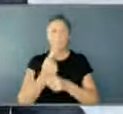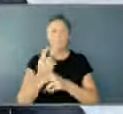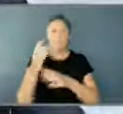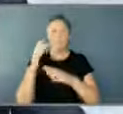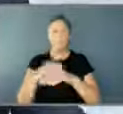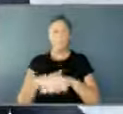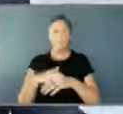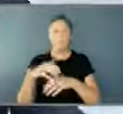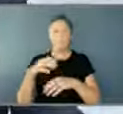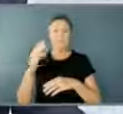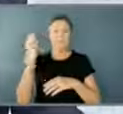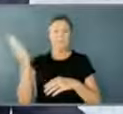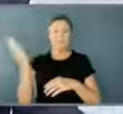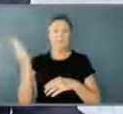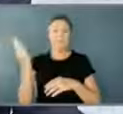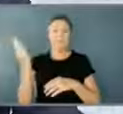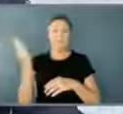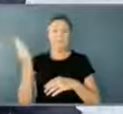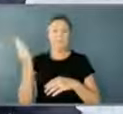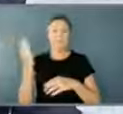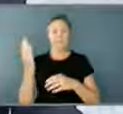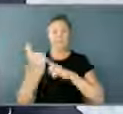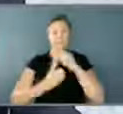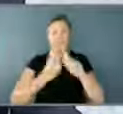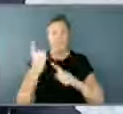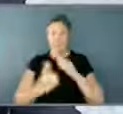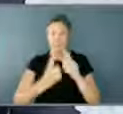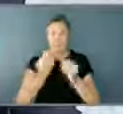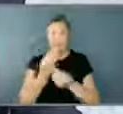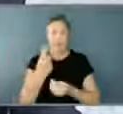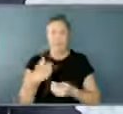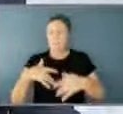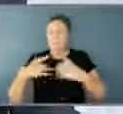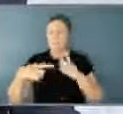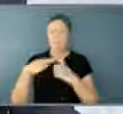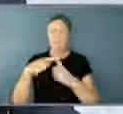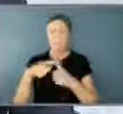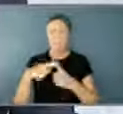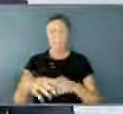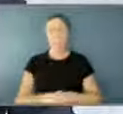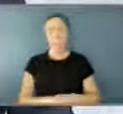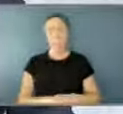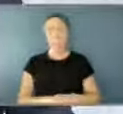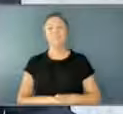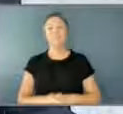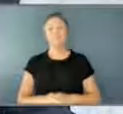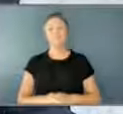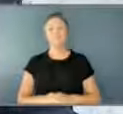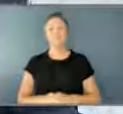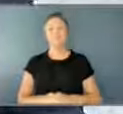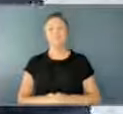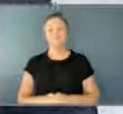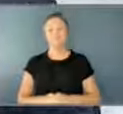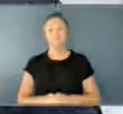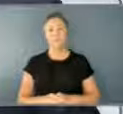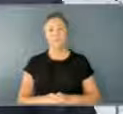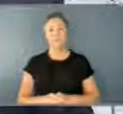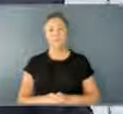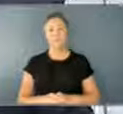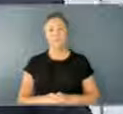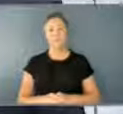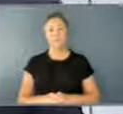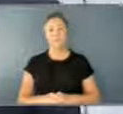best possible signals that should give them a great encouragement to engage with the process and conclude the arrangements we'd like to see them conclude with the